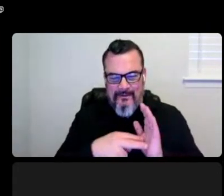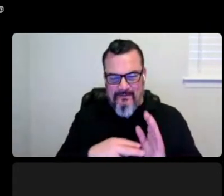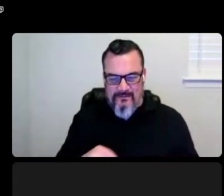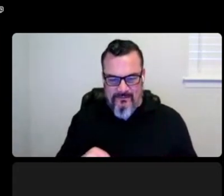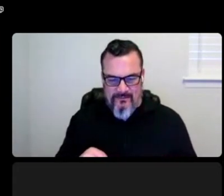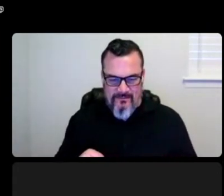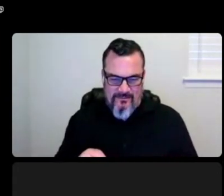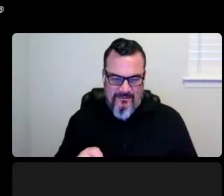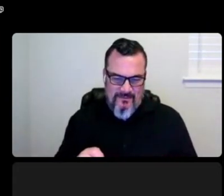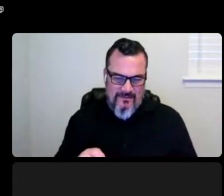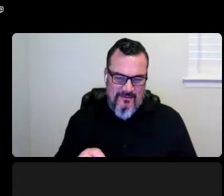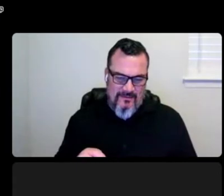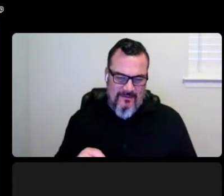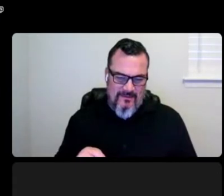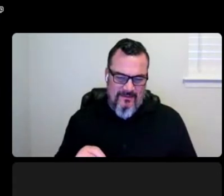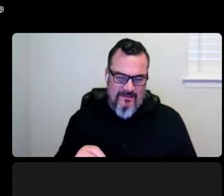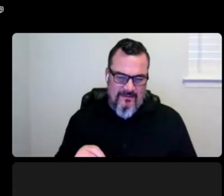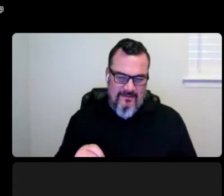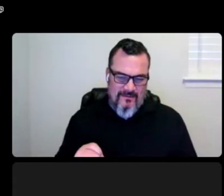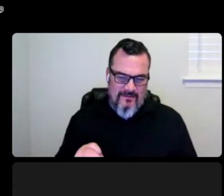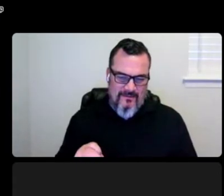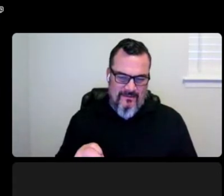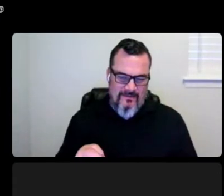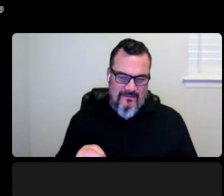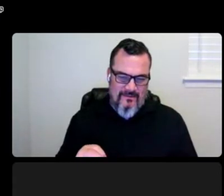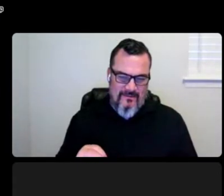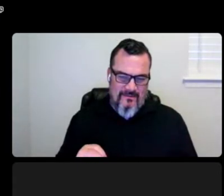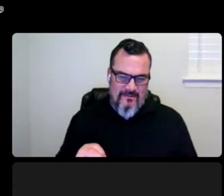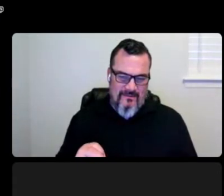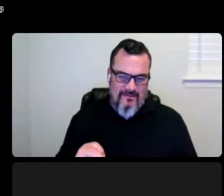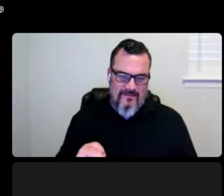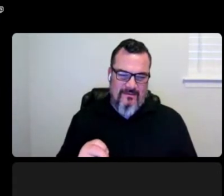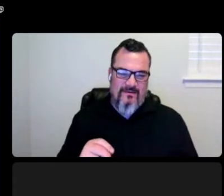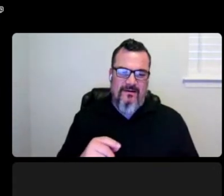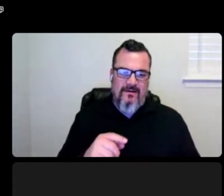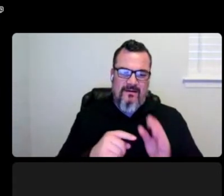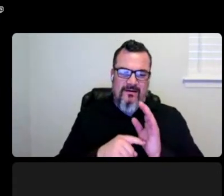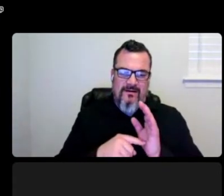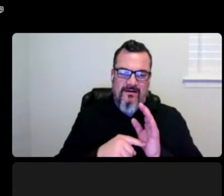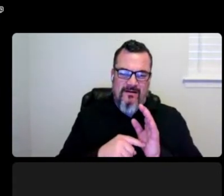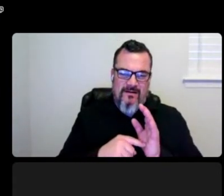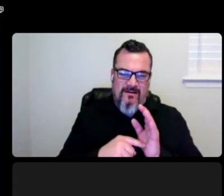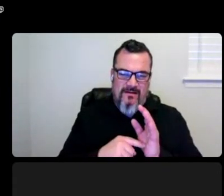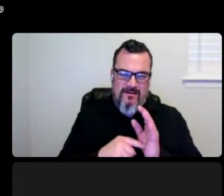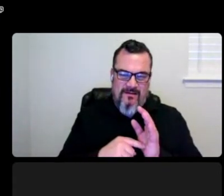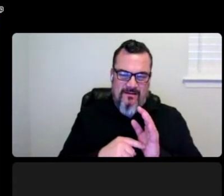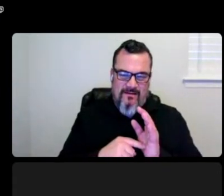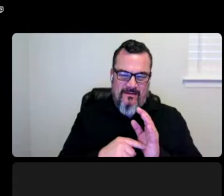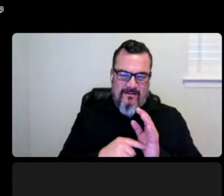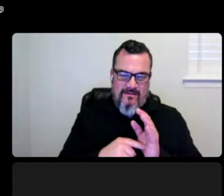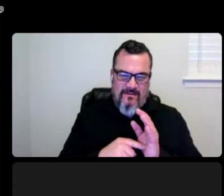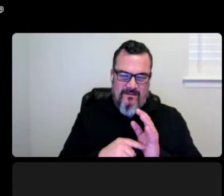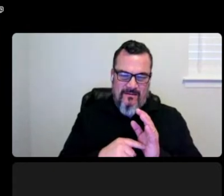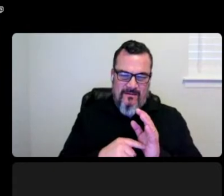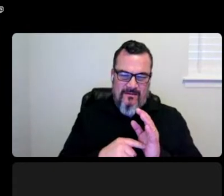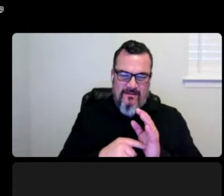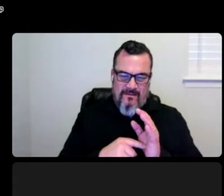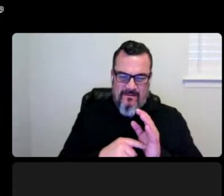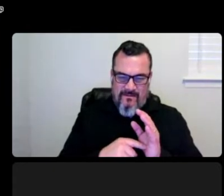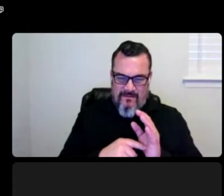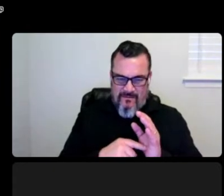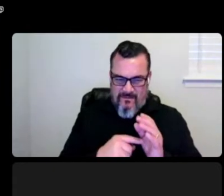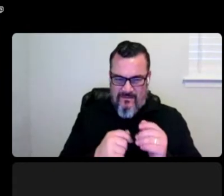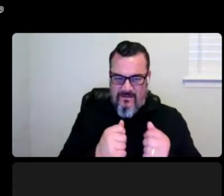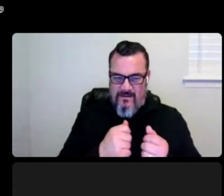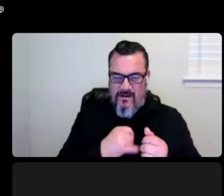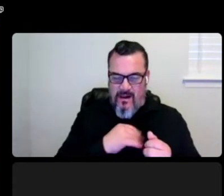the car as if you were your loved ones to their wedding. So